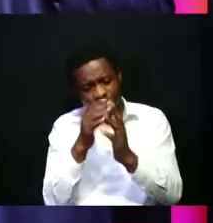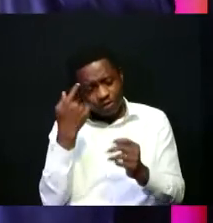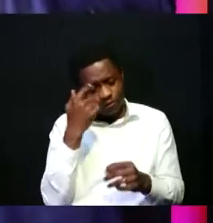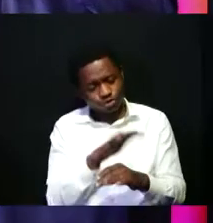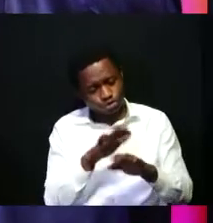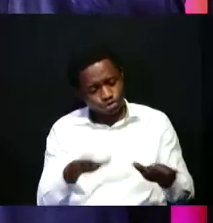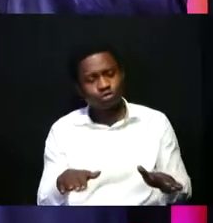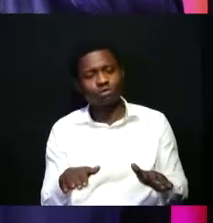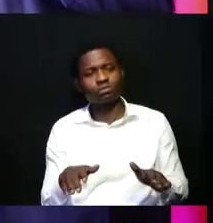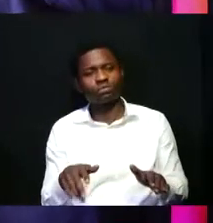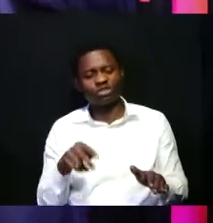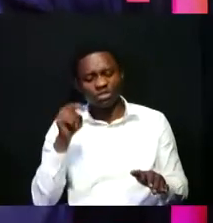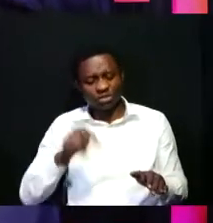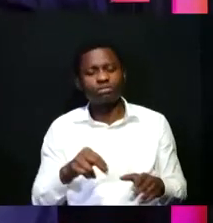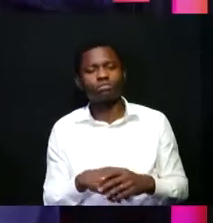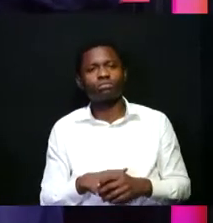23.